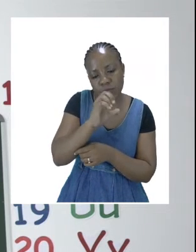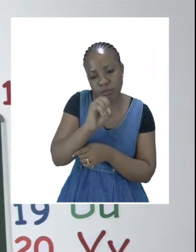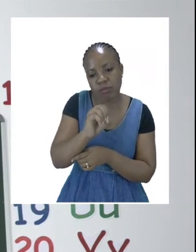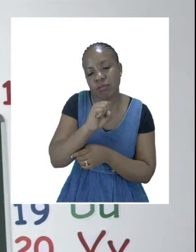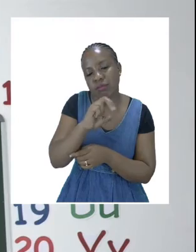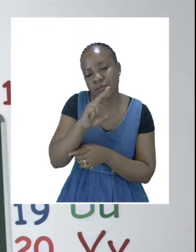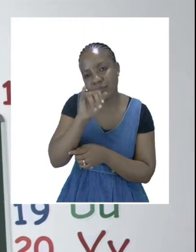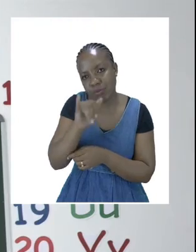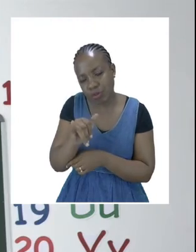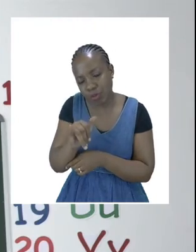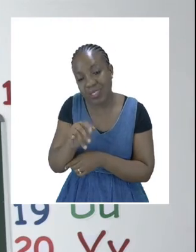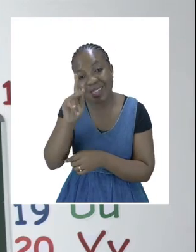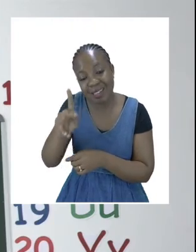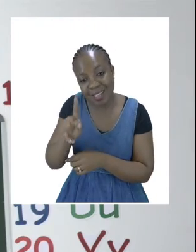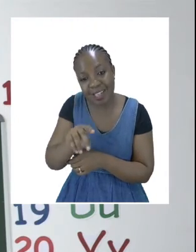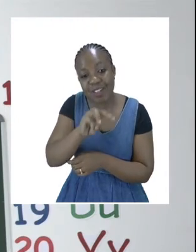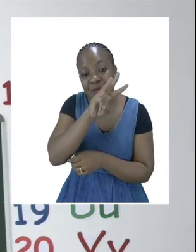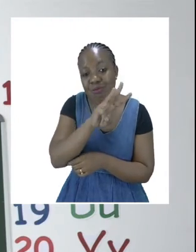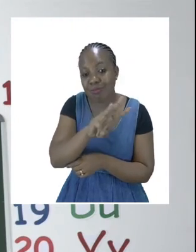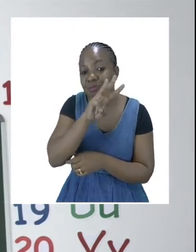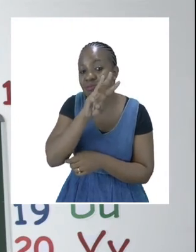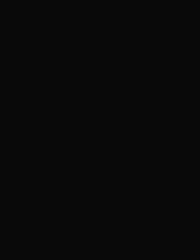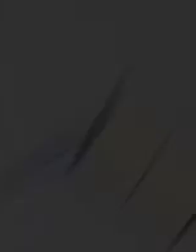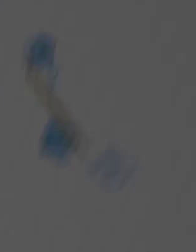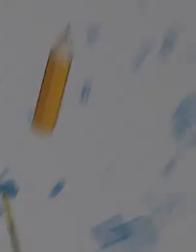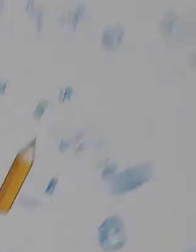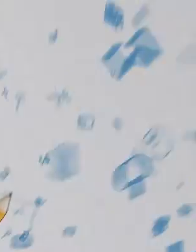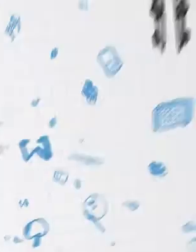our website, Zoshi Online.